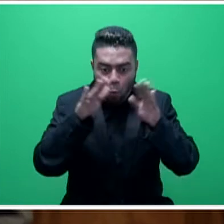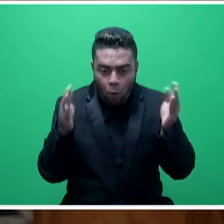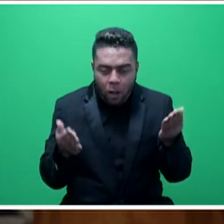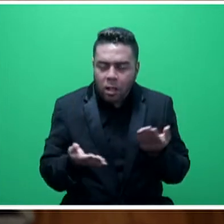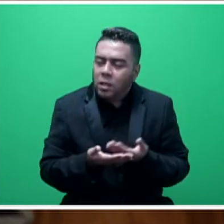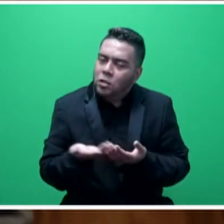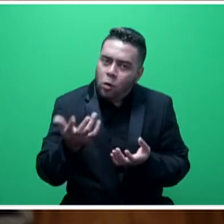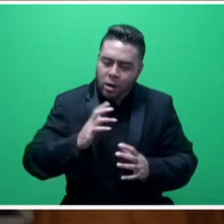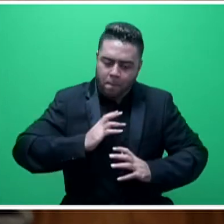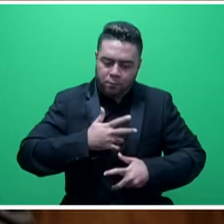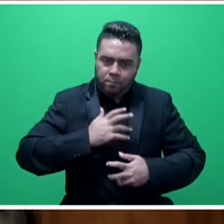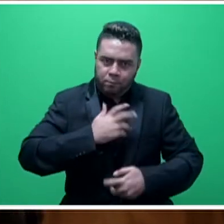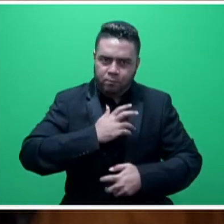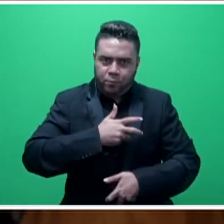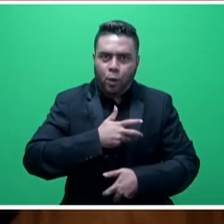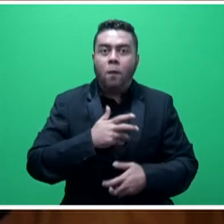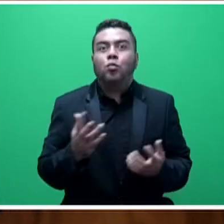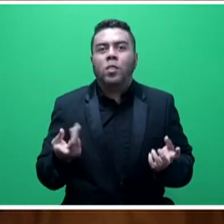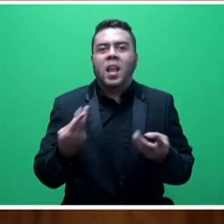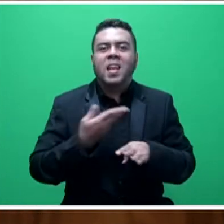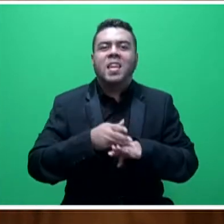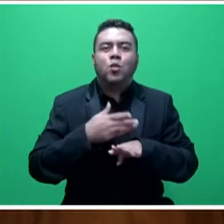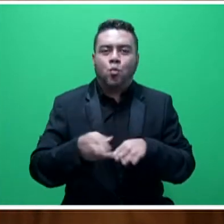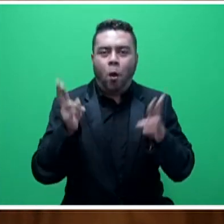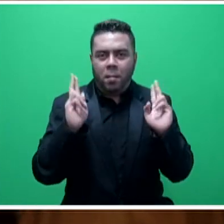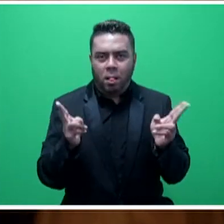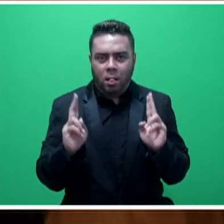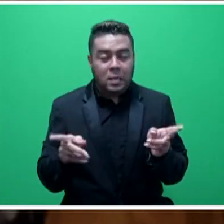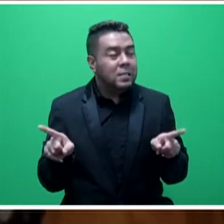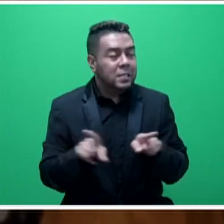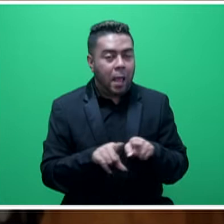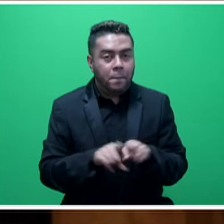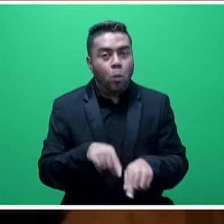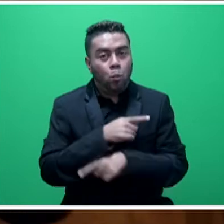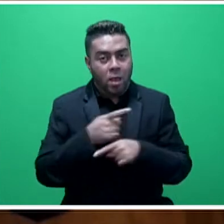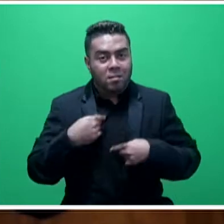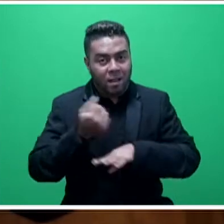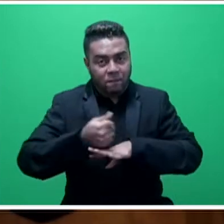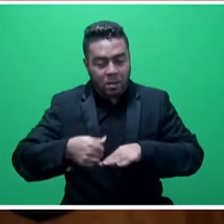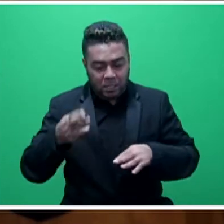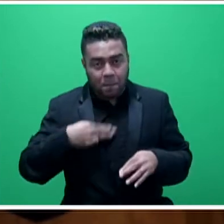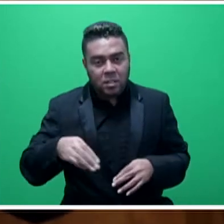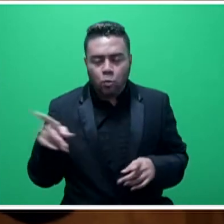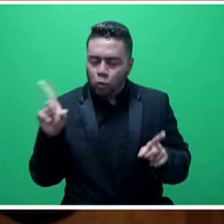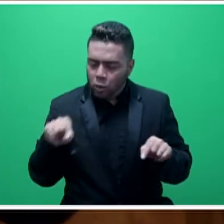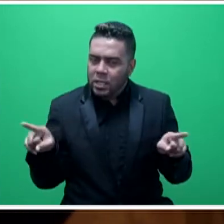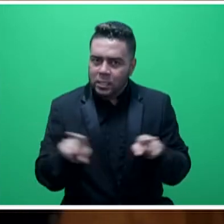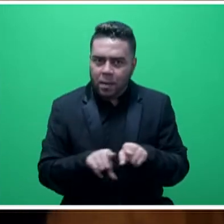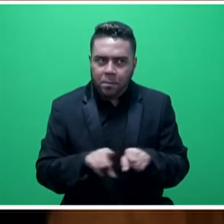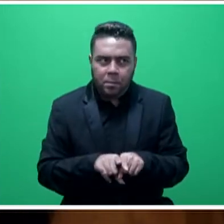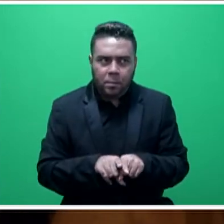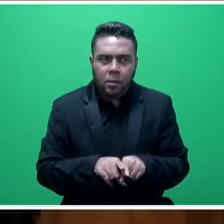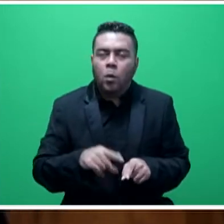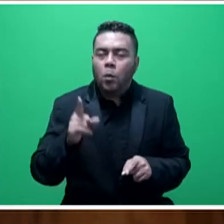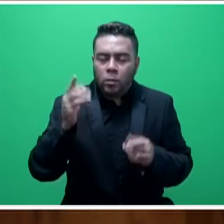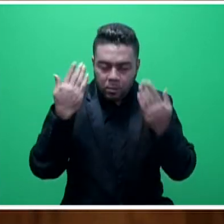already adapting to the new normal, and we as a government and as a ministry are doing the same. Mr. Speaker said, we can